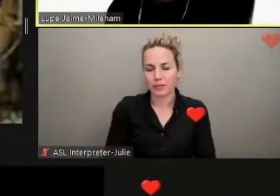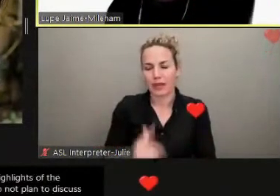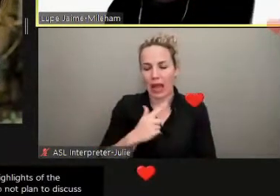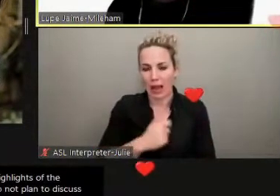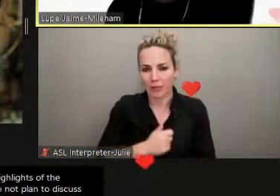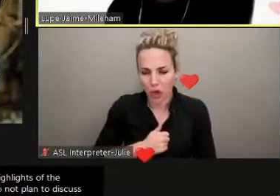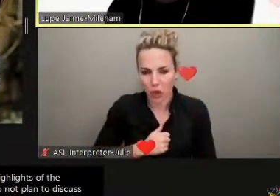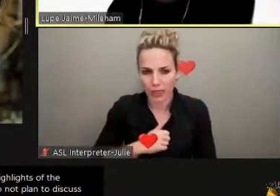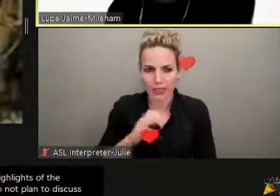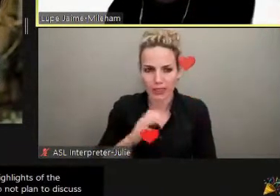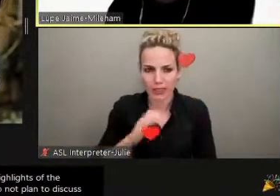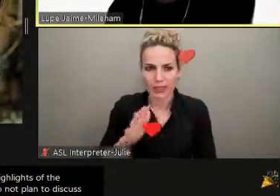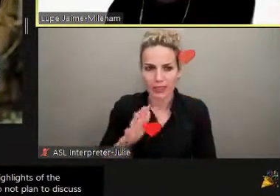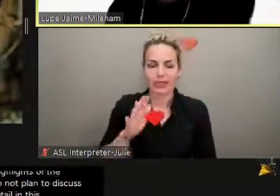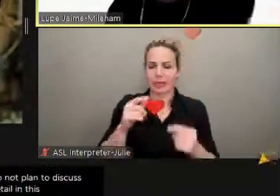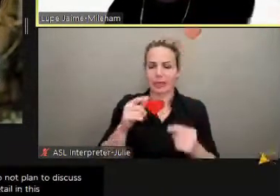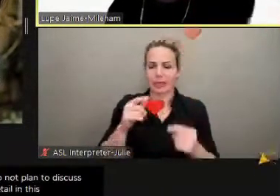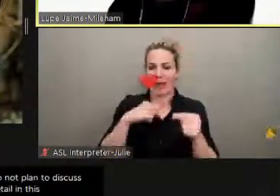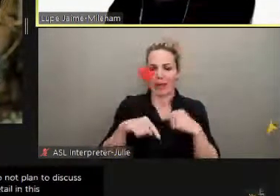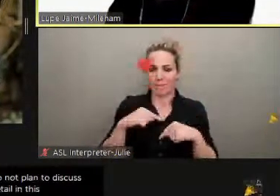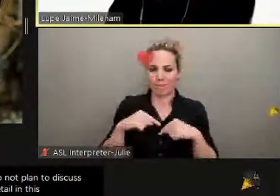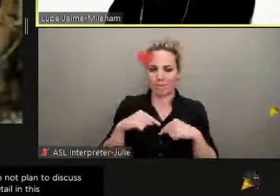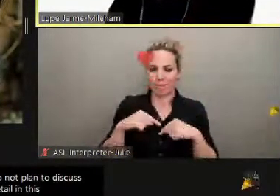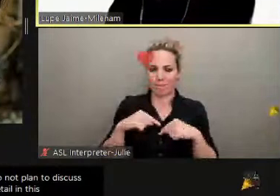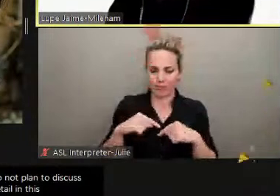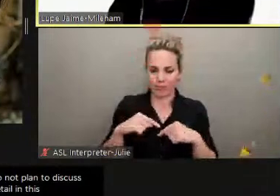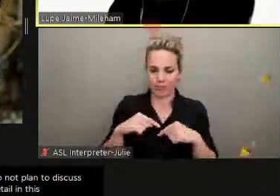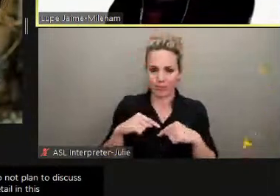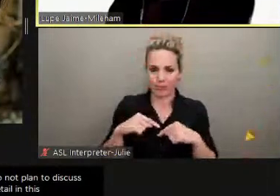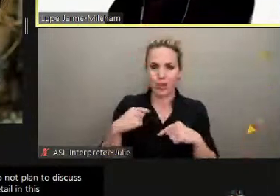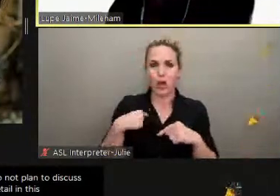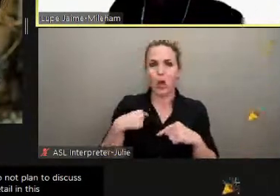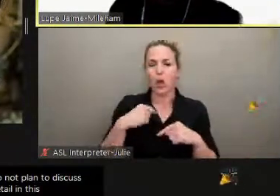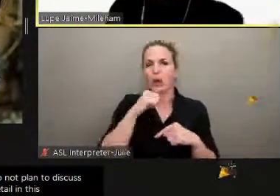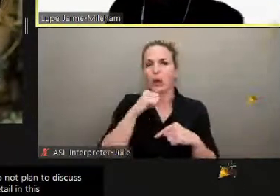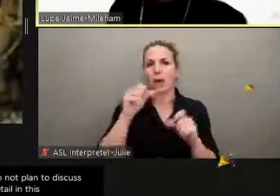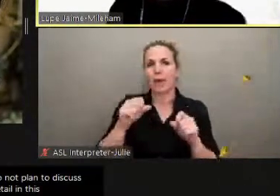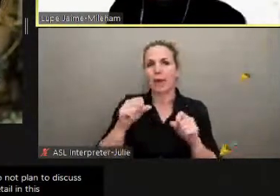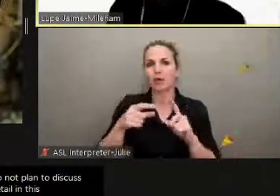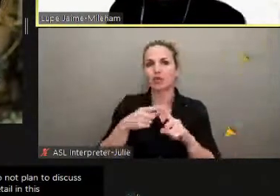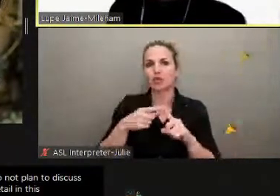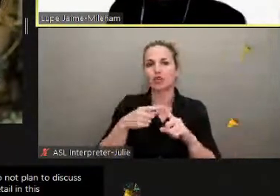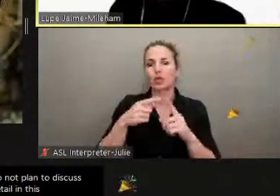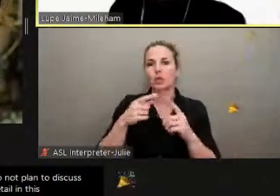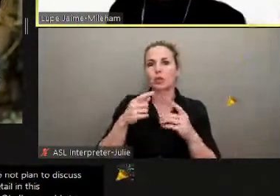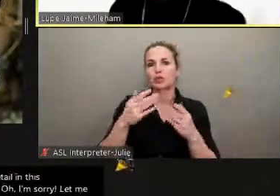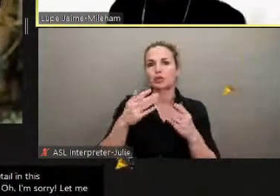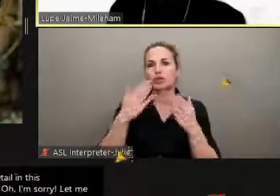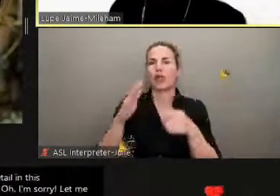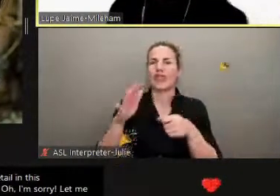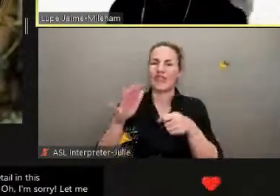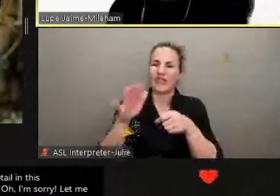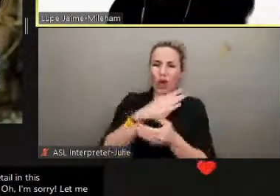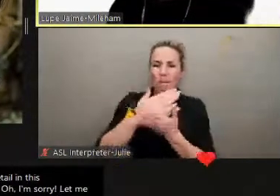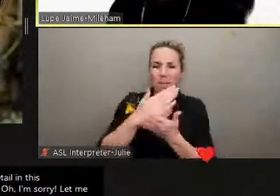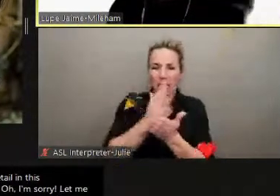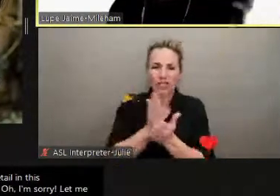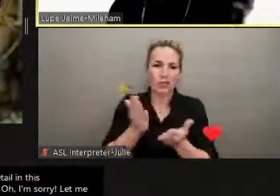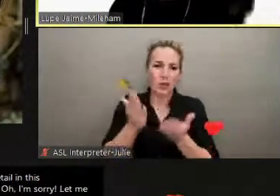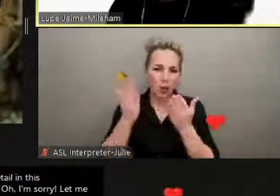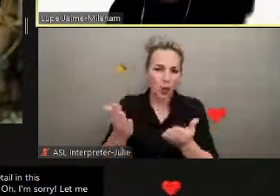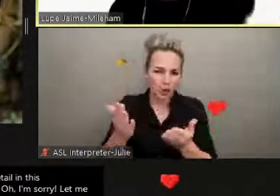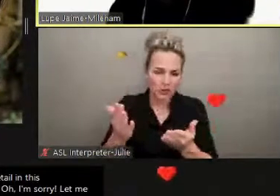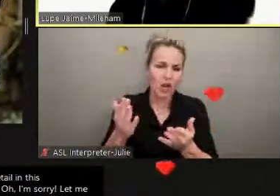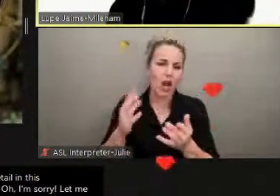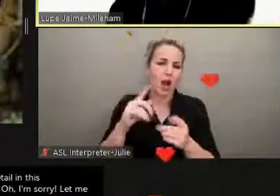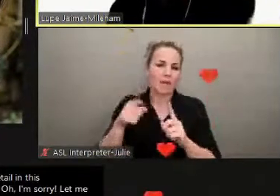let me take that back. So we will not be able to present the full budget proposal in terms of the